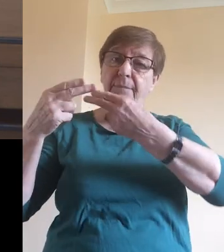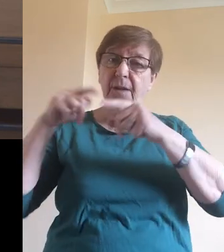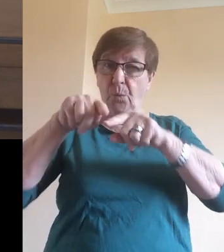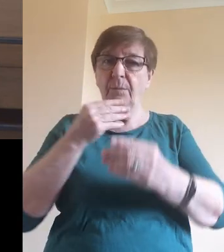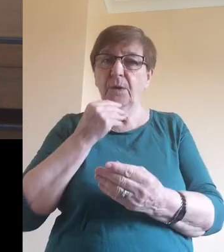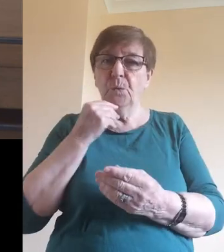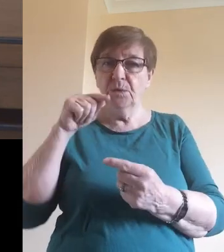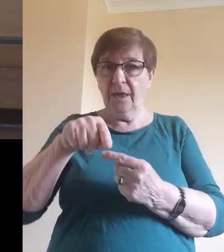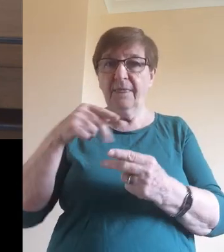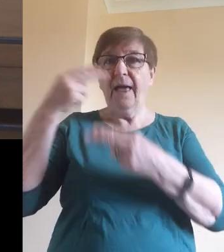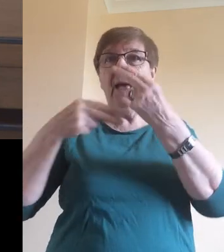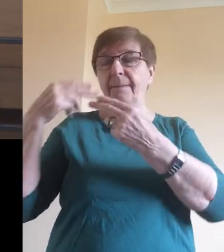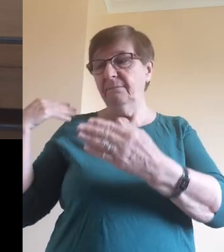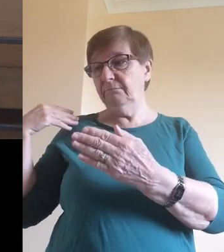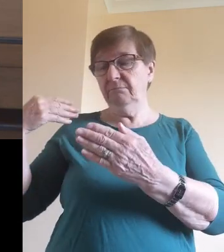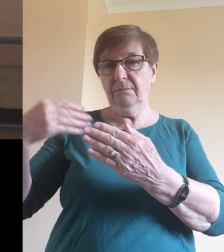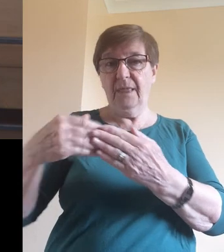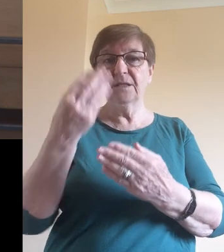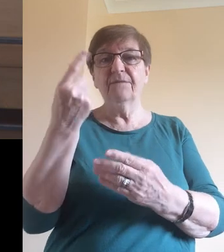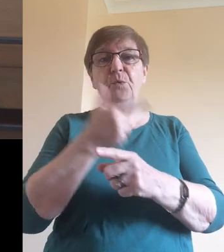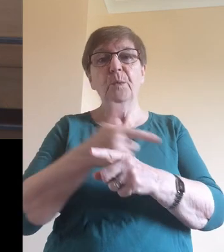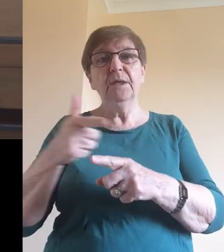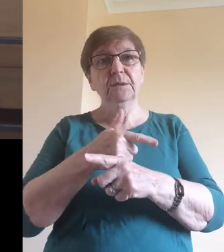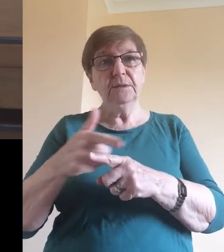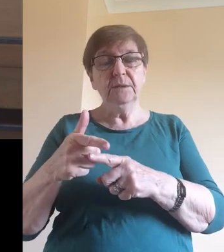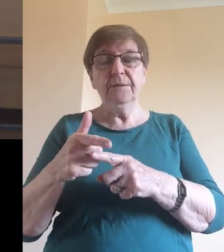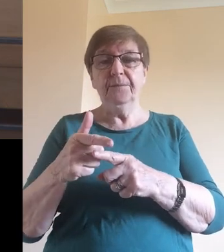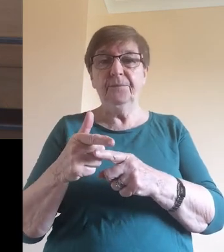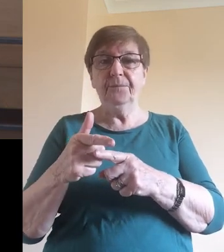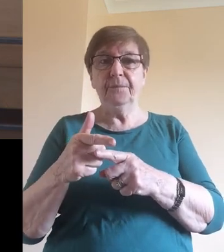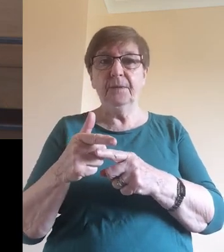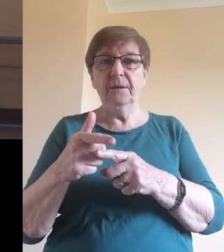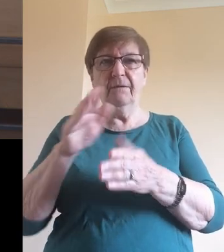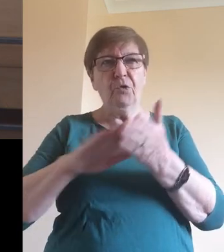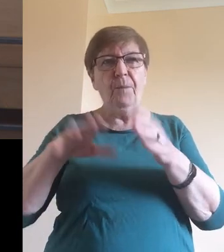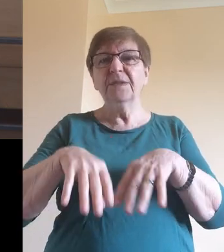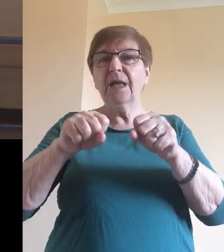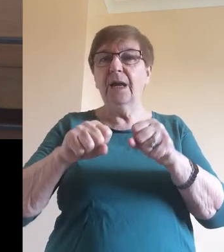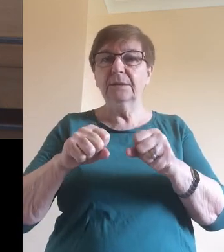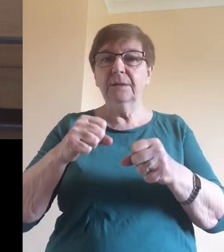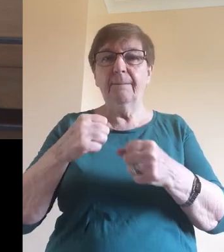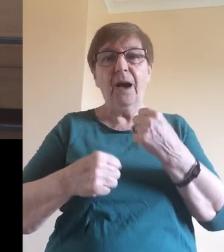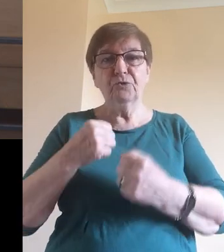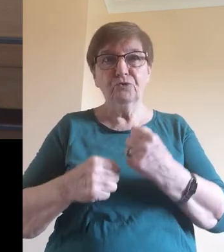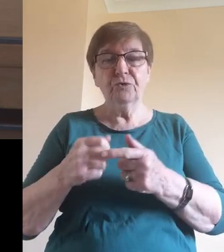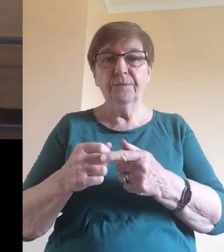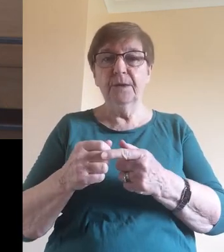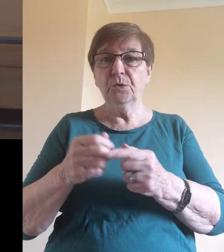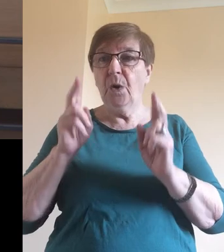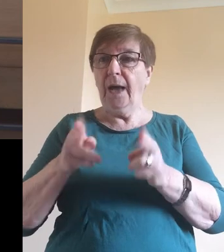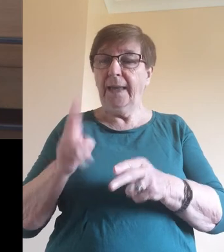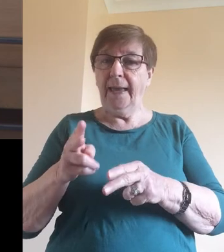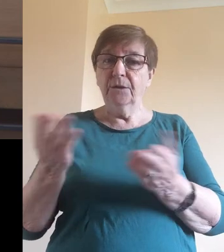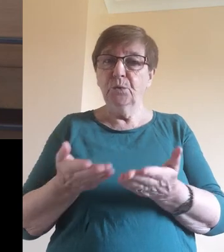hymn during our series. So we've sang it quite a few times since the beginning of March, and we sing it again as we